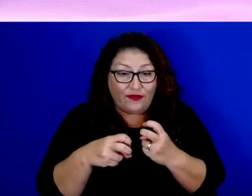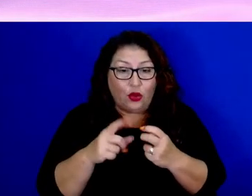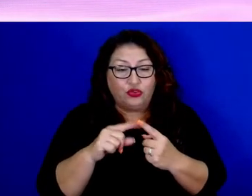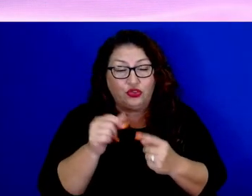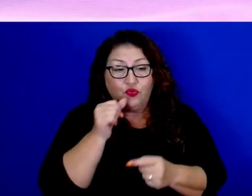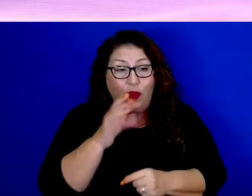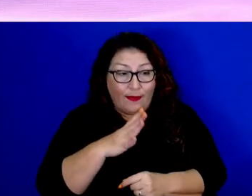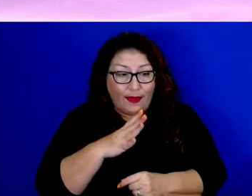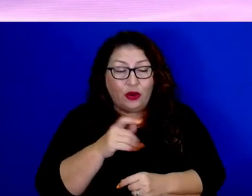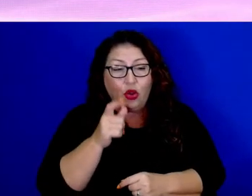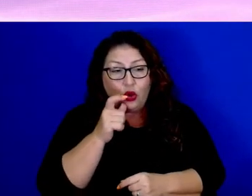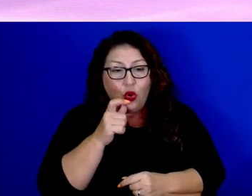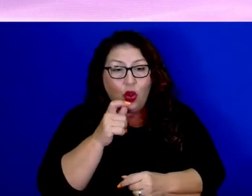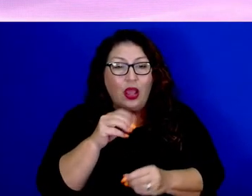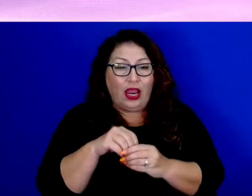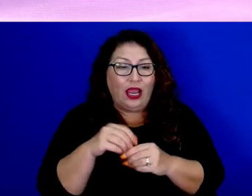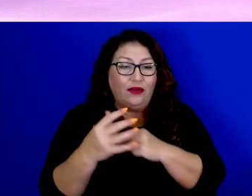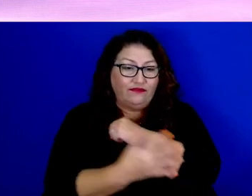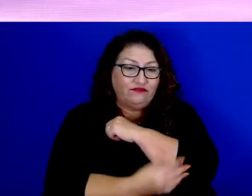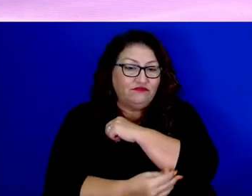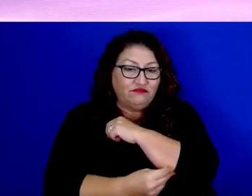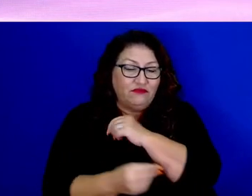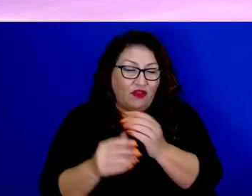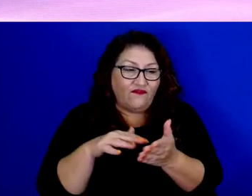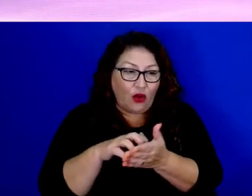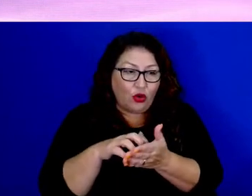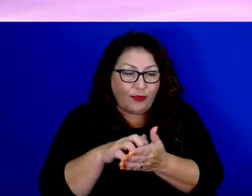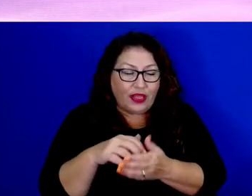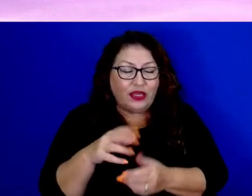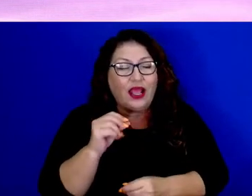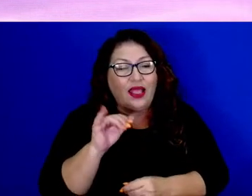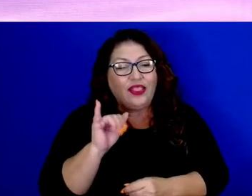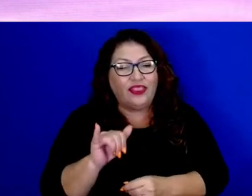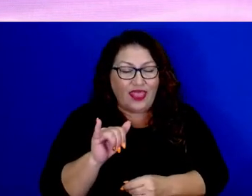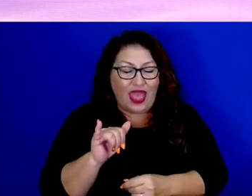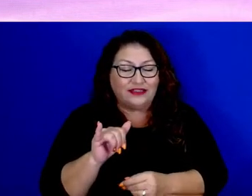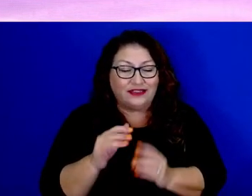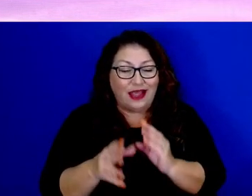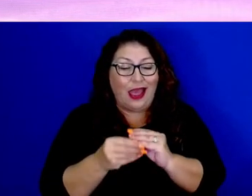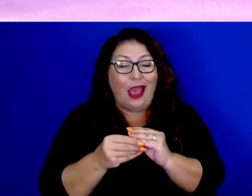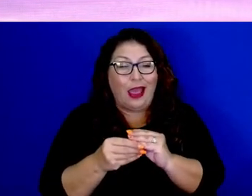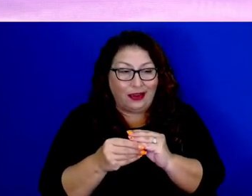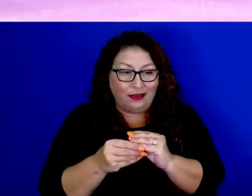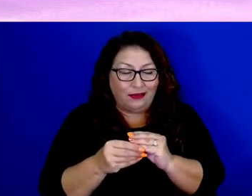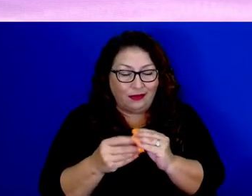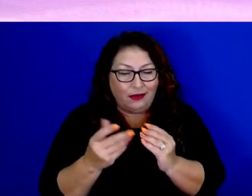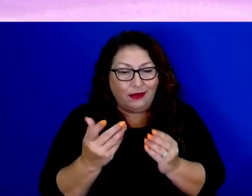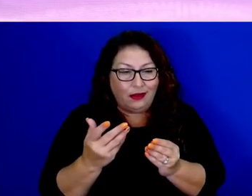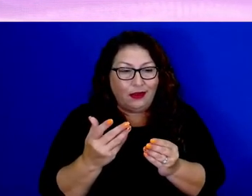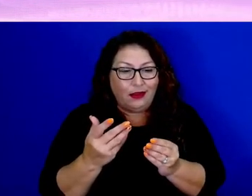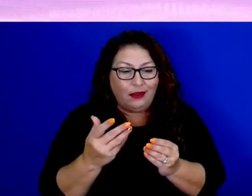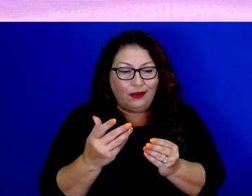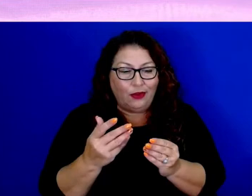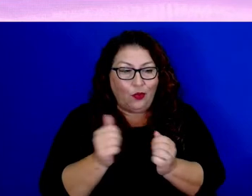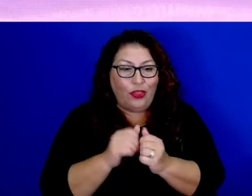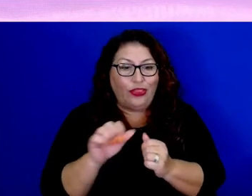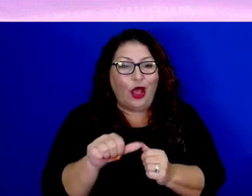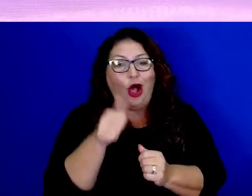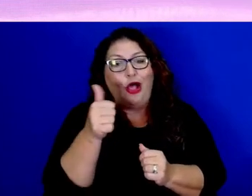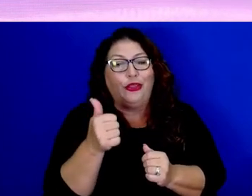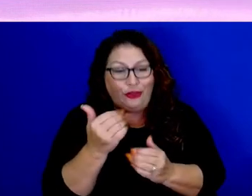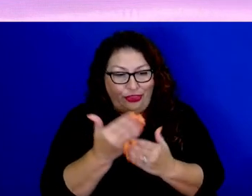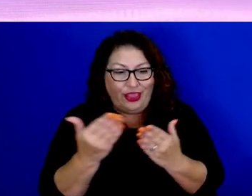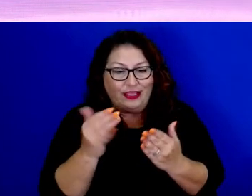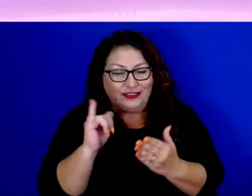vulnerability. So that's the main dimension that it's adding up upon all the other dimensions that have been discussing here.